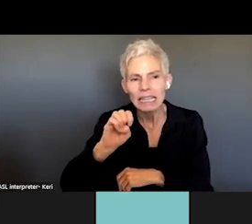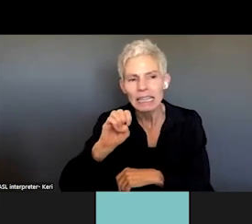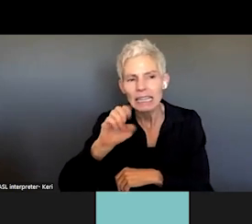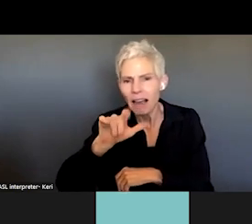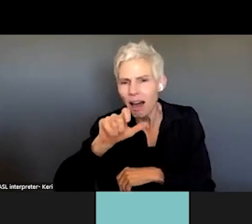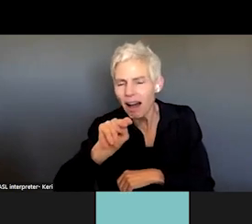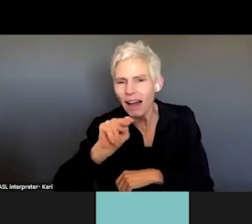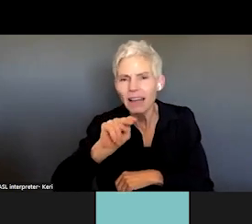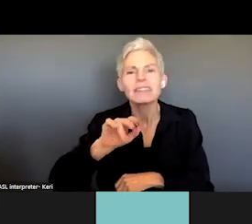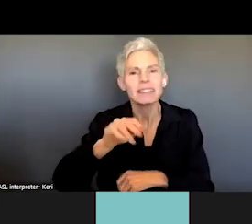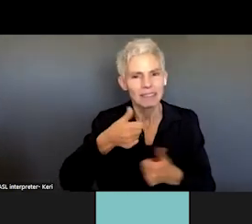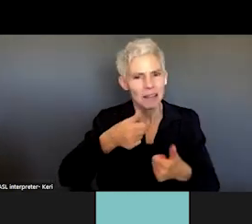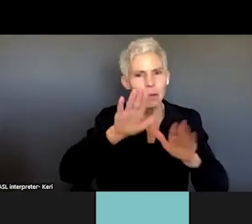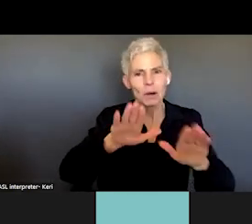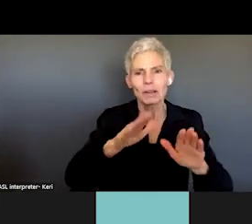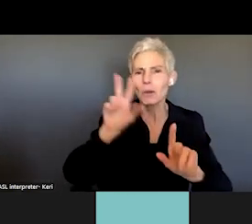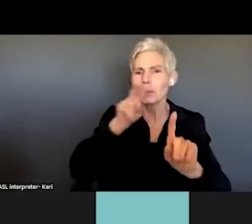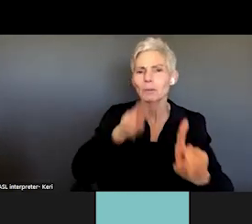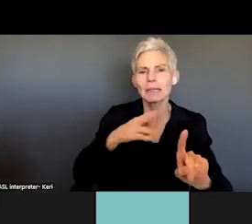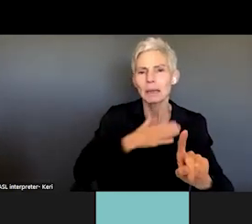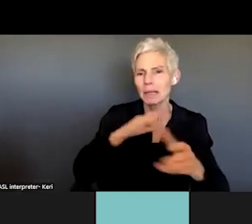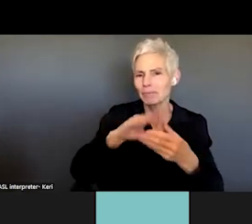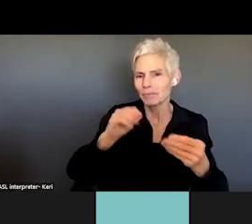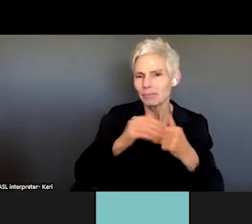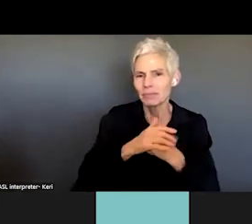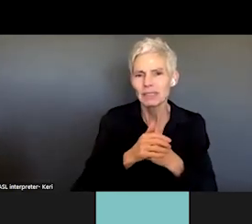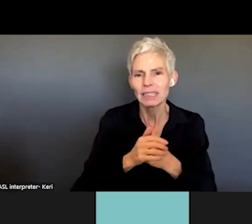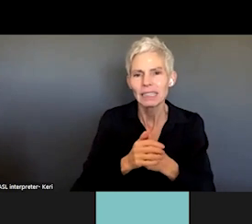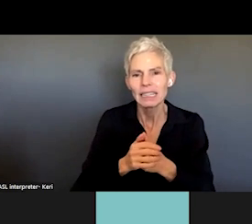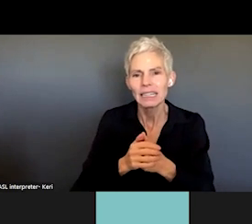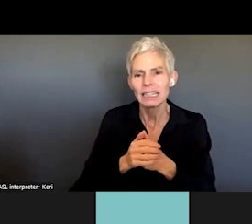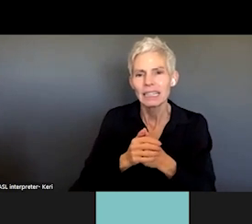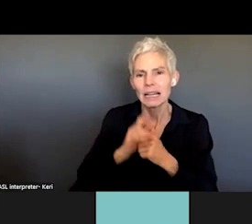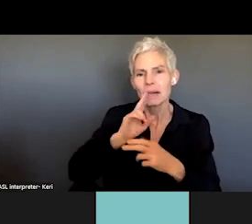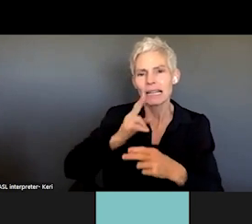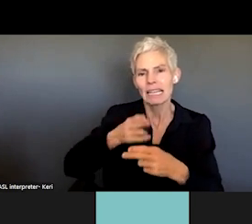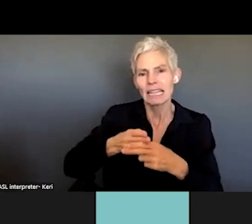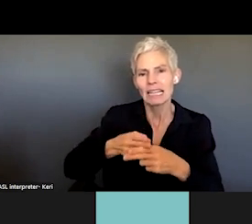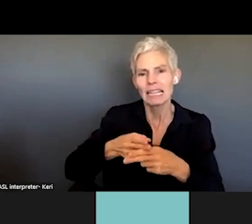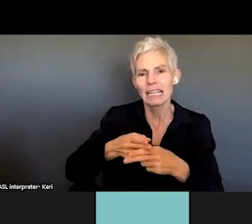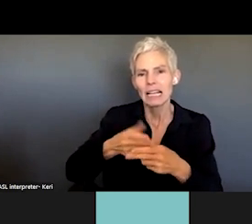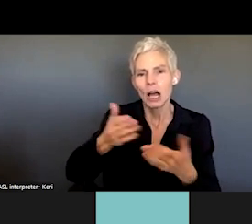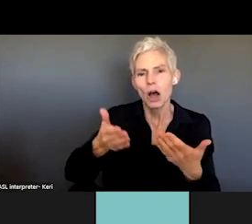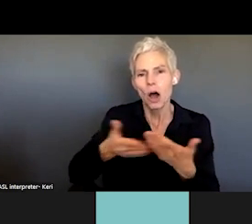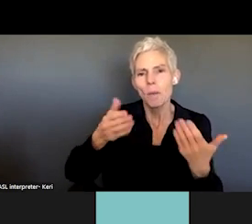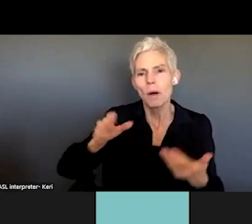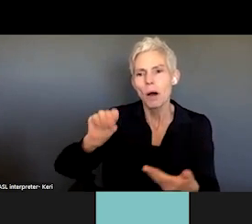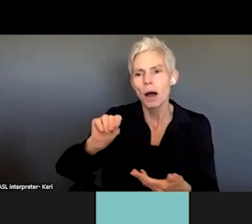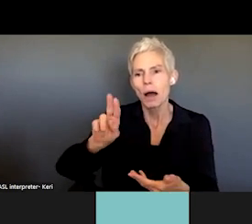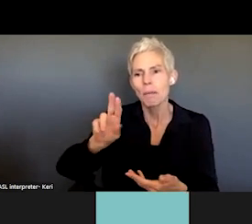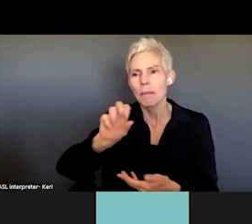wonderful. Yeah, please give us your perspective. Would love it. I pronounce my name typically by saying it's like Musk, but without the